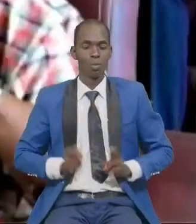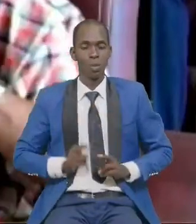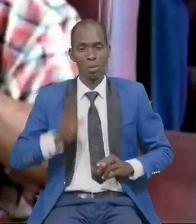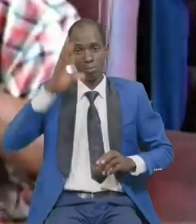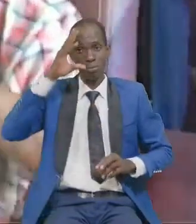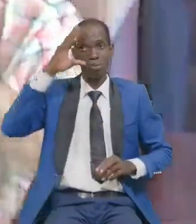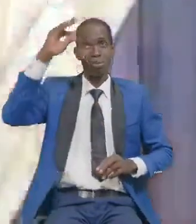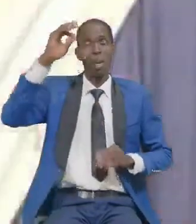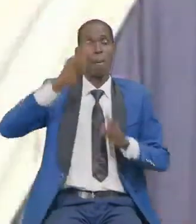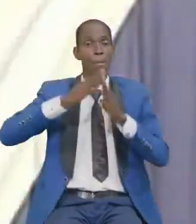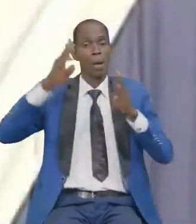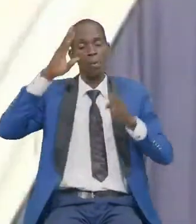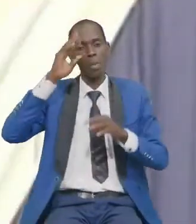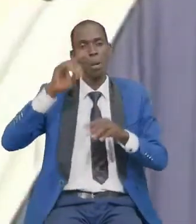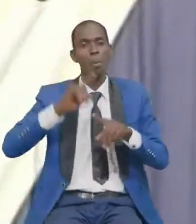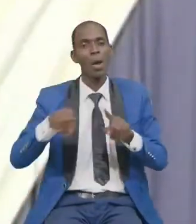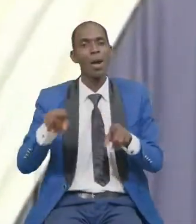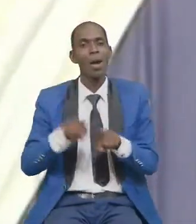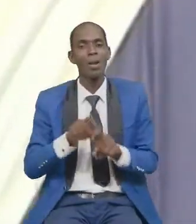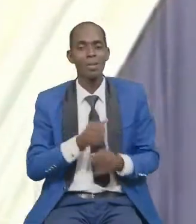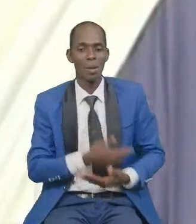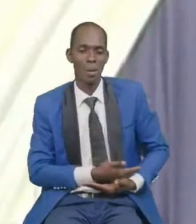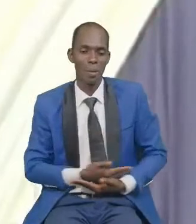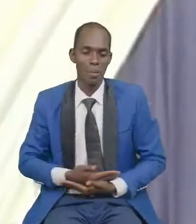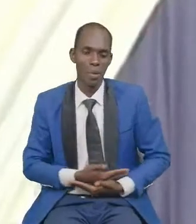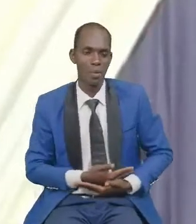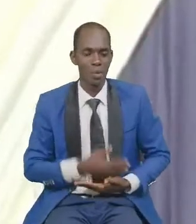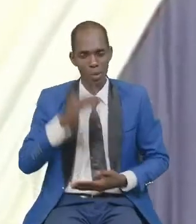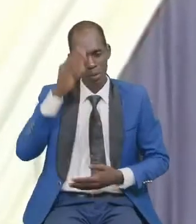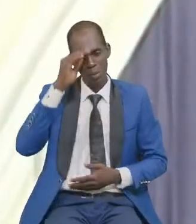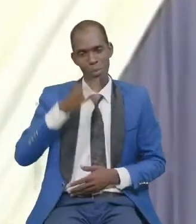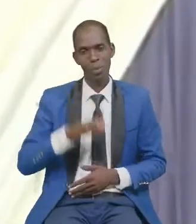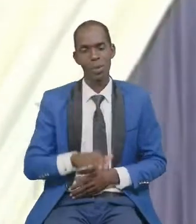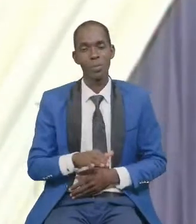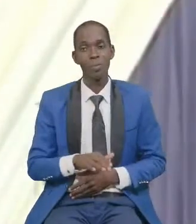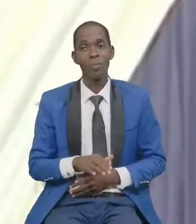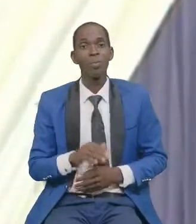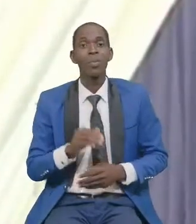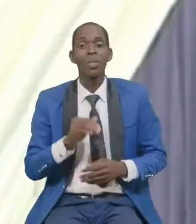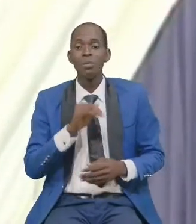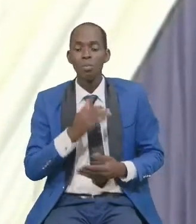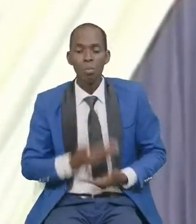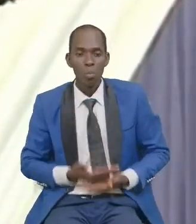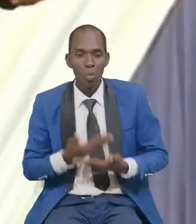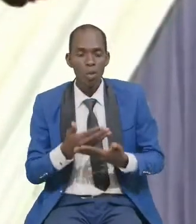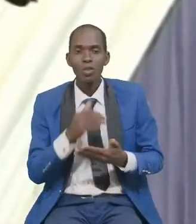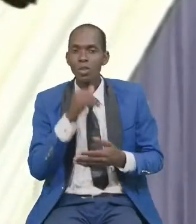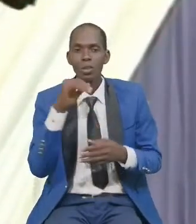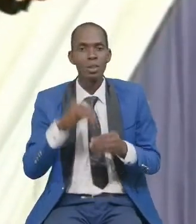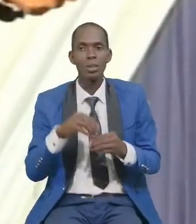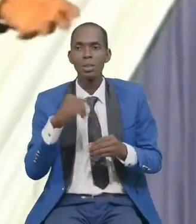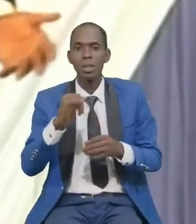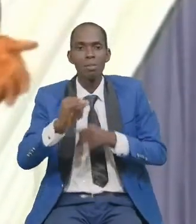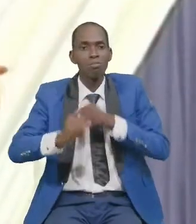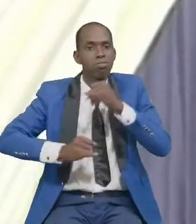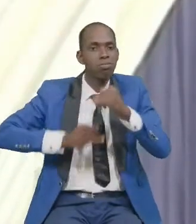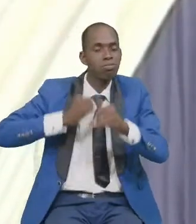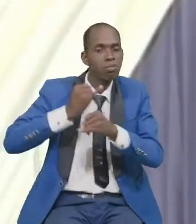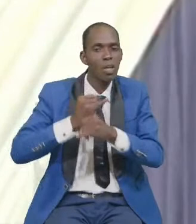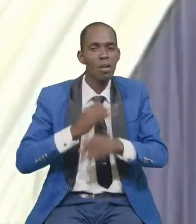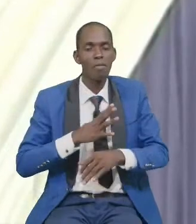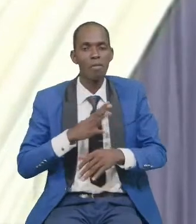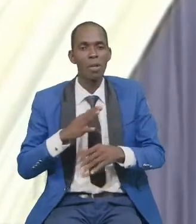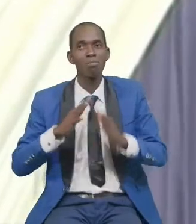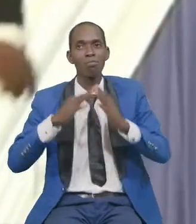baby boy. And was born not in a reputable hospital. He was born in